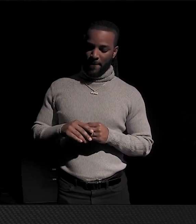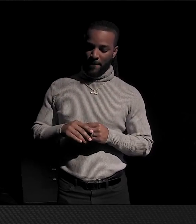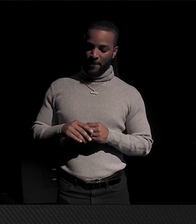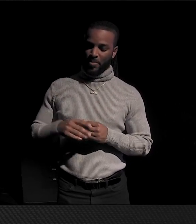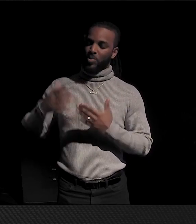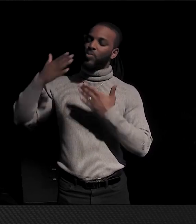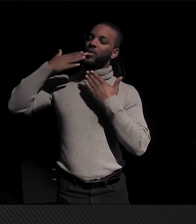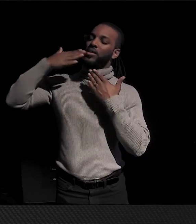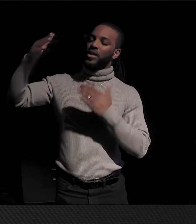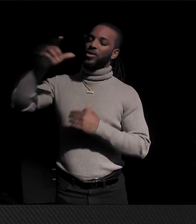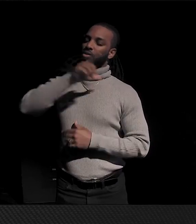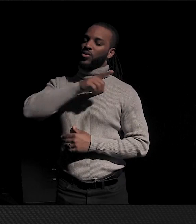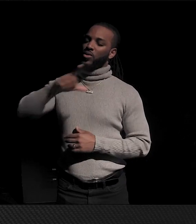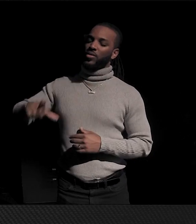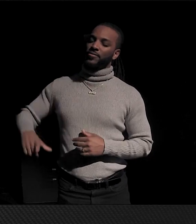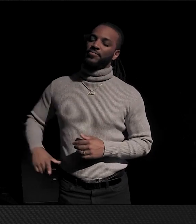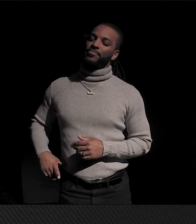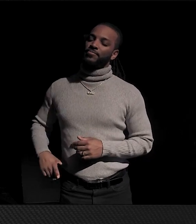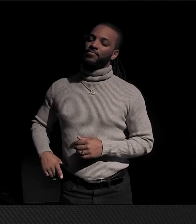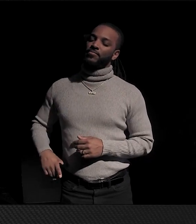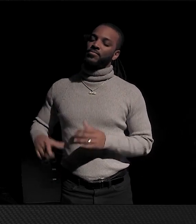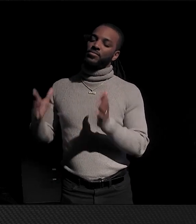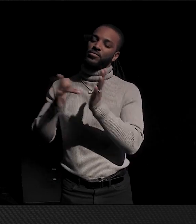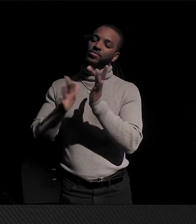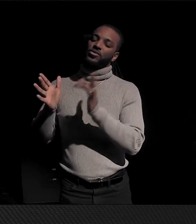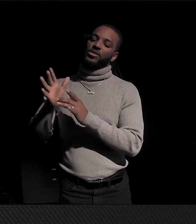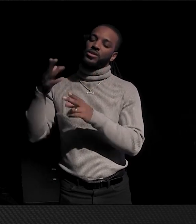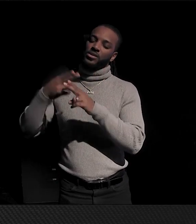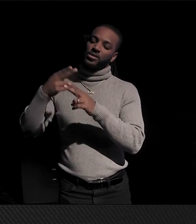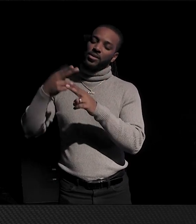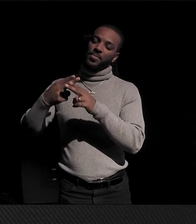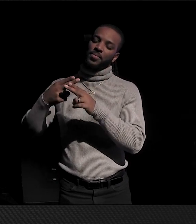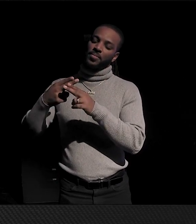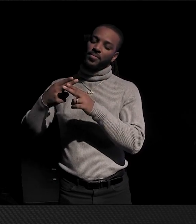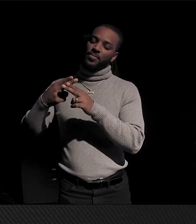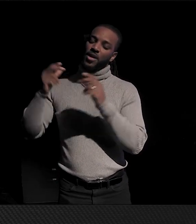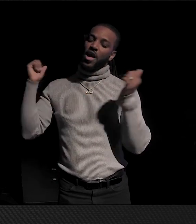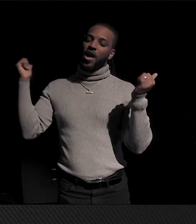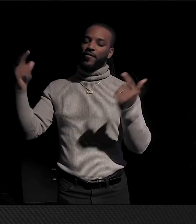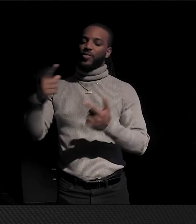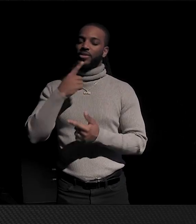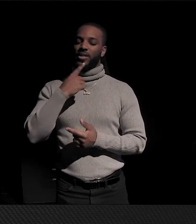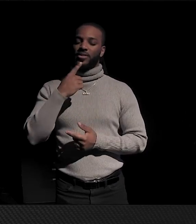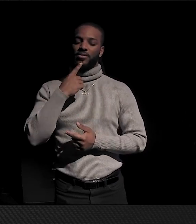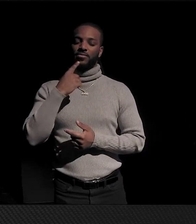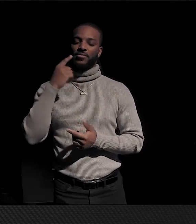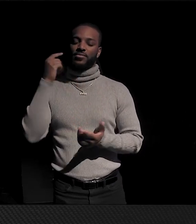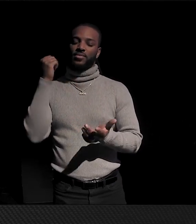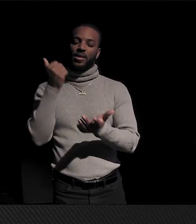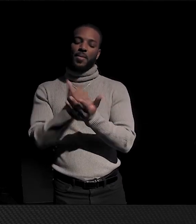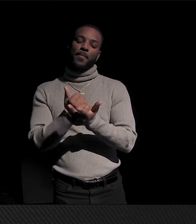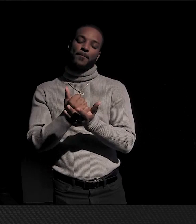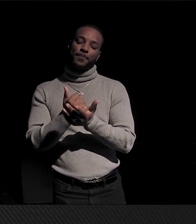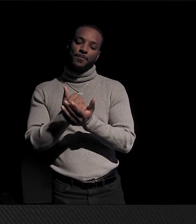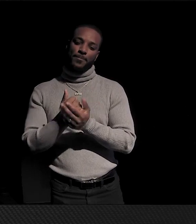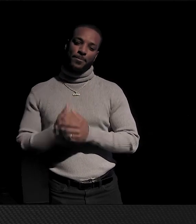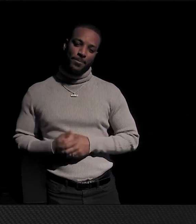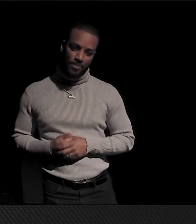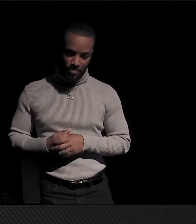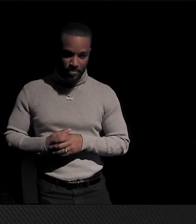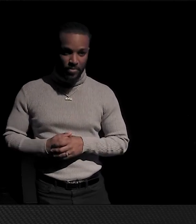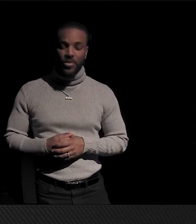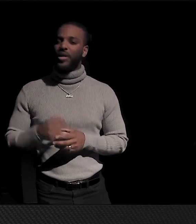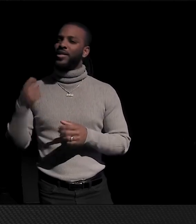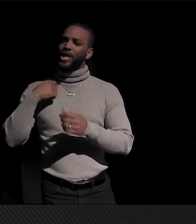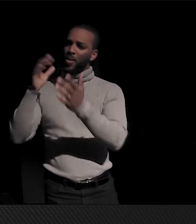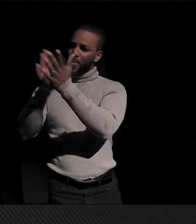And we thank you, Lord. And it is in your mighty name that everybody said, amen. Amen. Come on, can